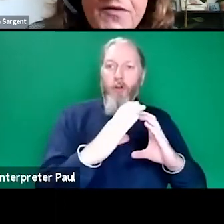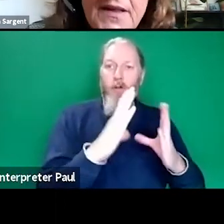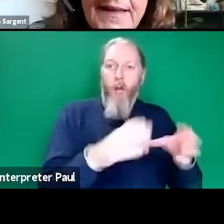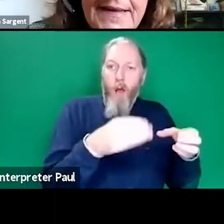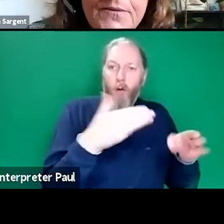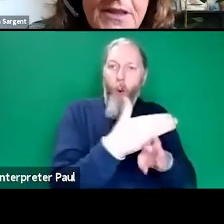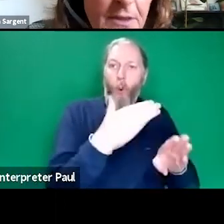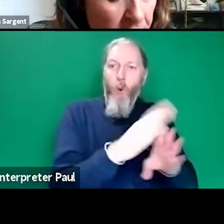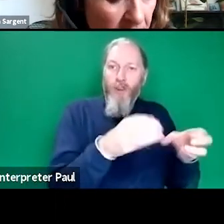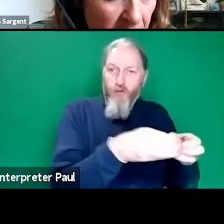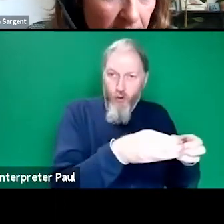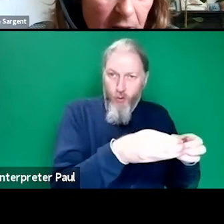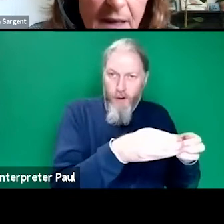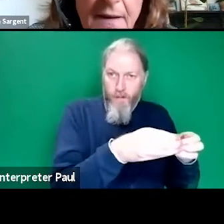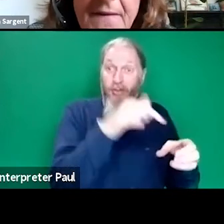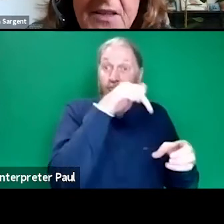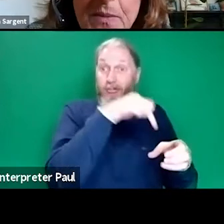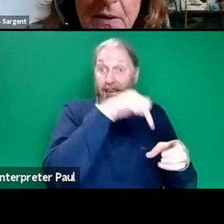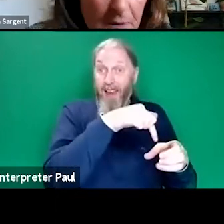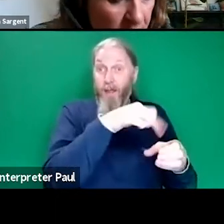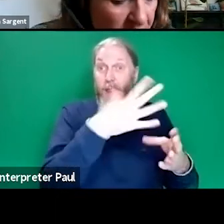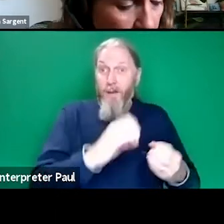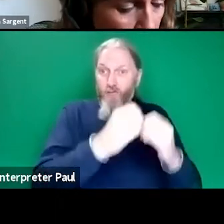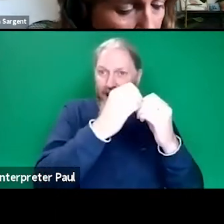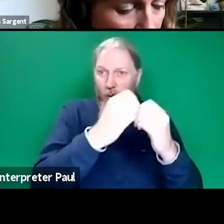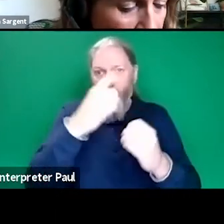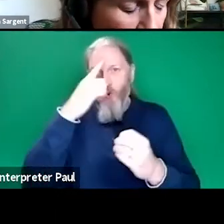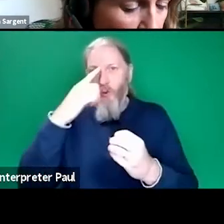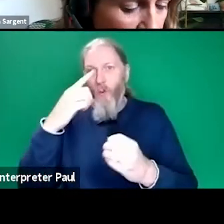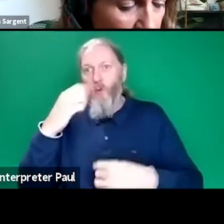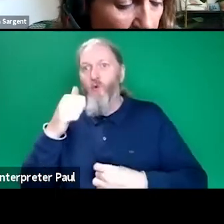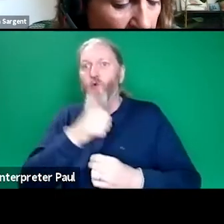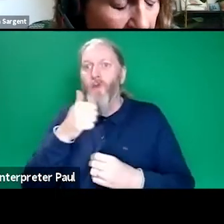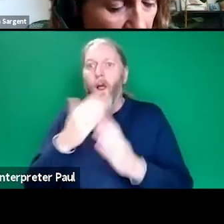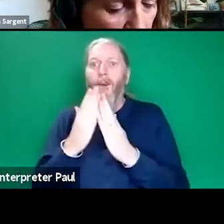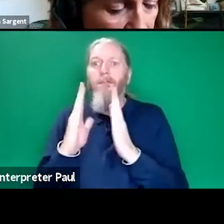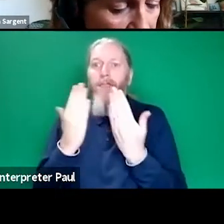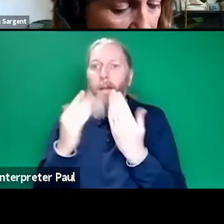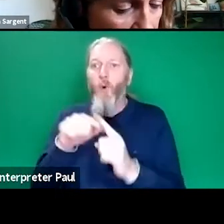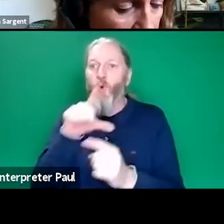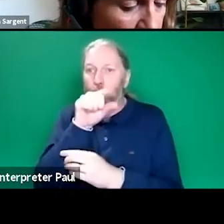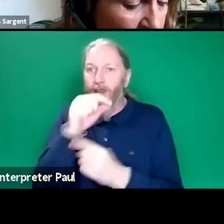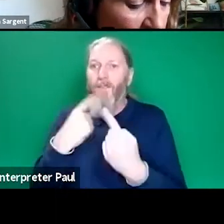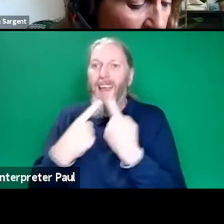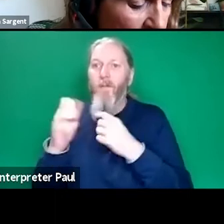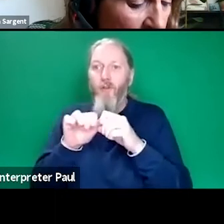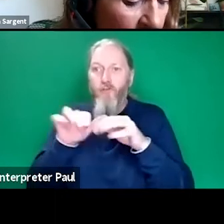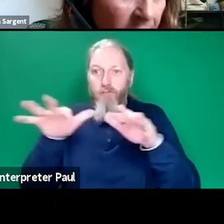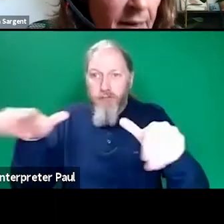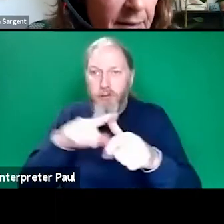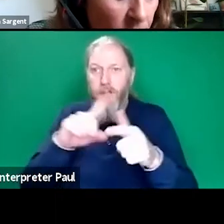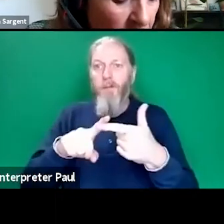an offer, and we using Facebook and Twitter. We had a group looking at our policies and